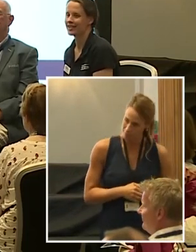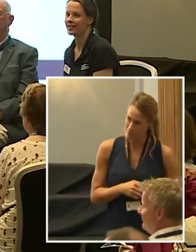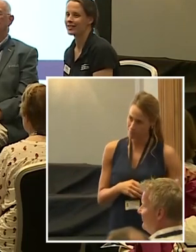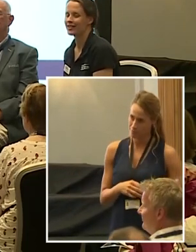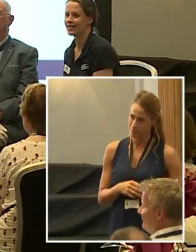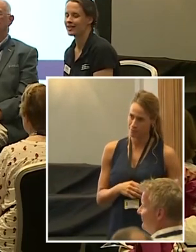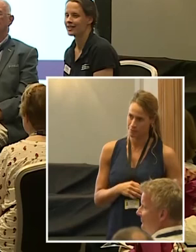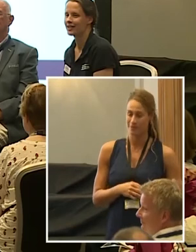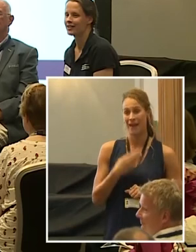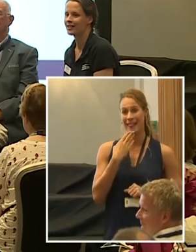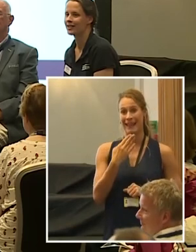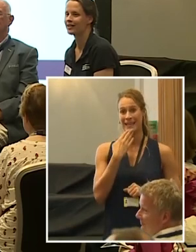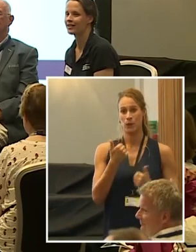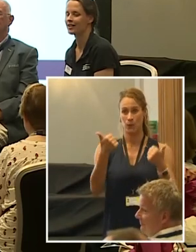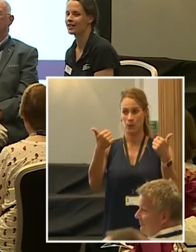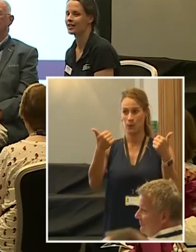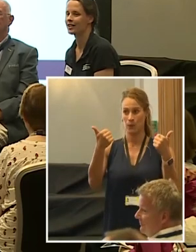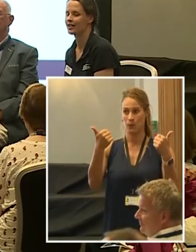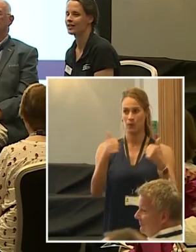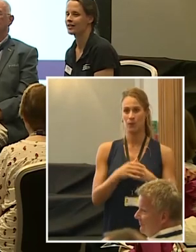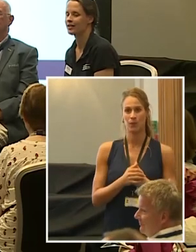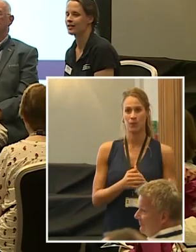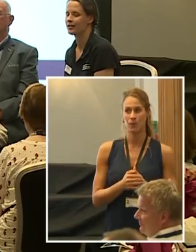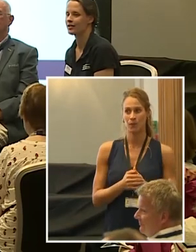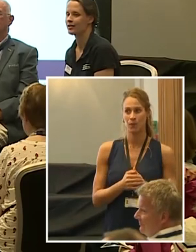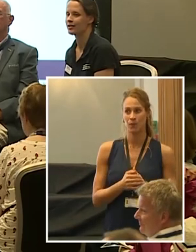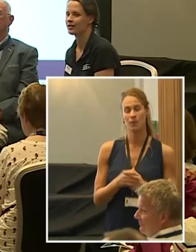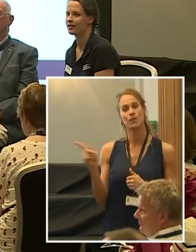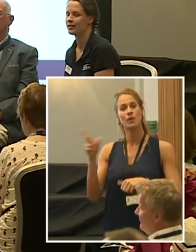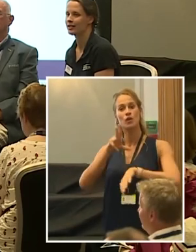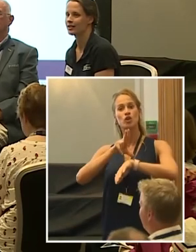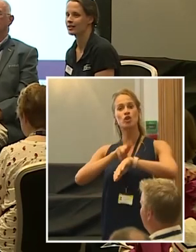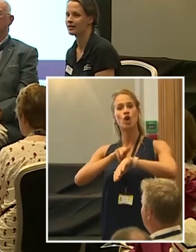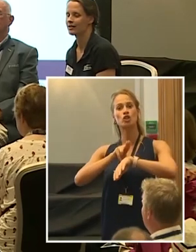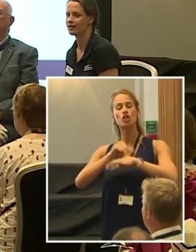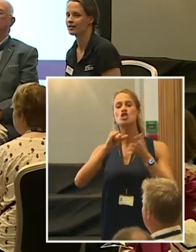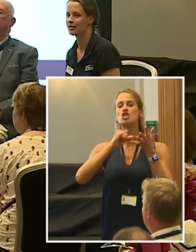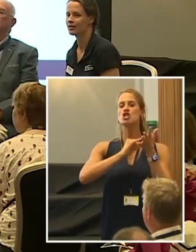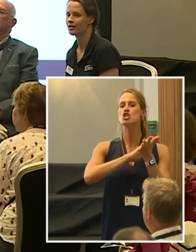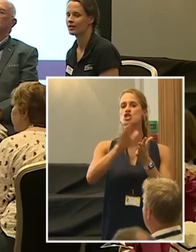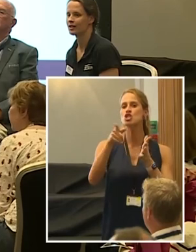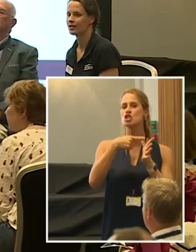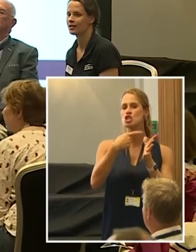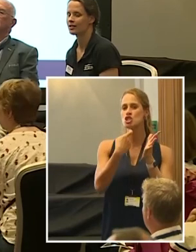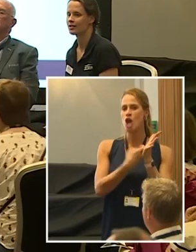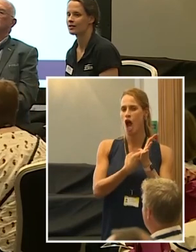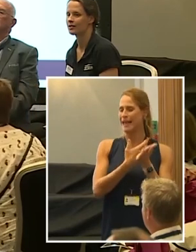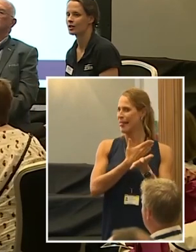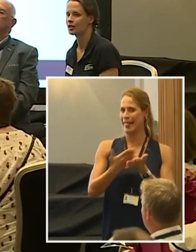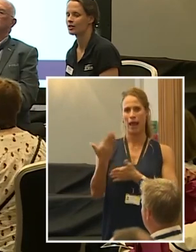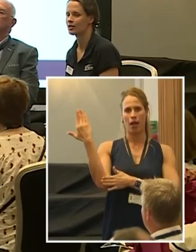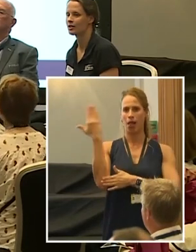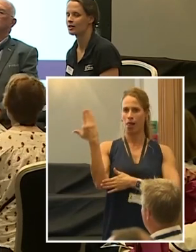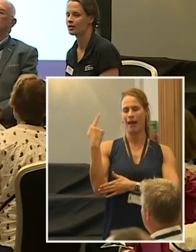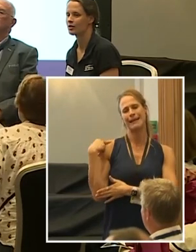Thank you. Thank you. In Dr. Shah's very clear and comprehensive talk, he mentioned one of the